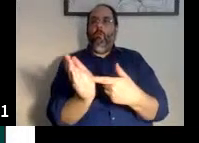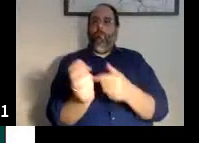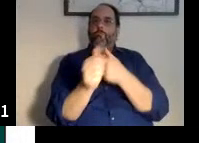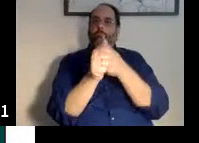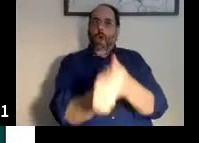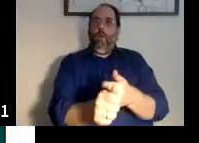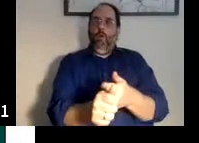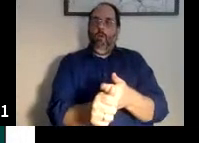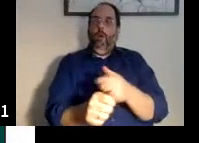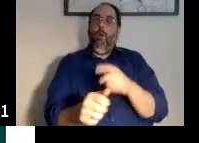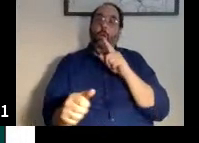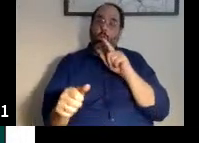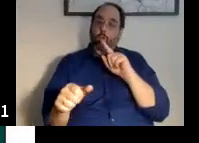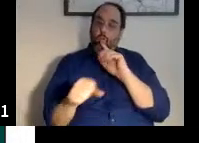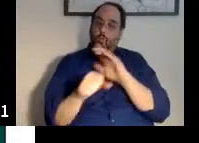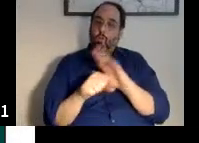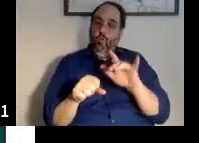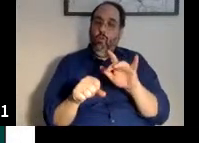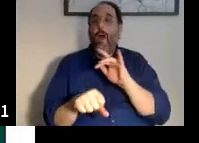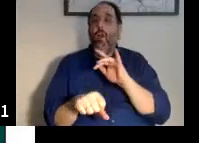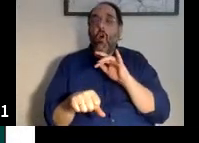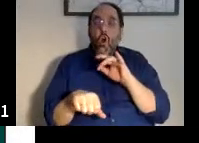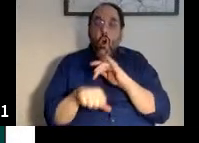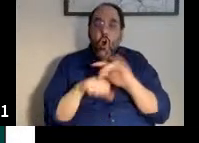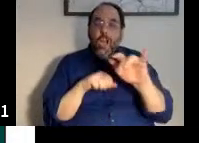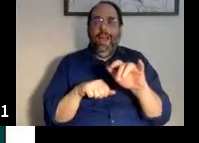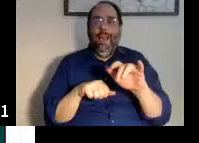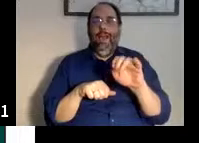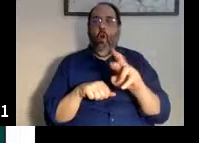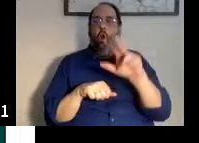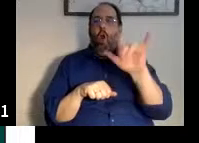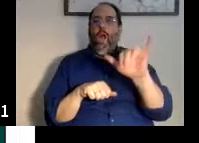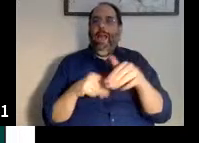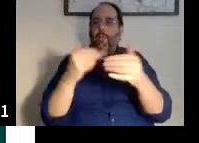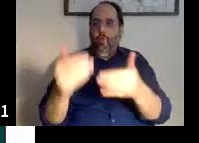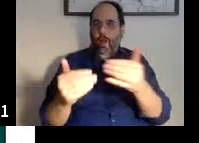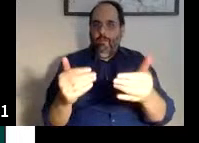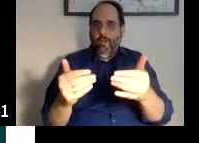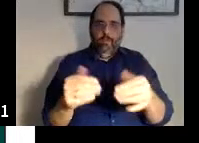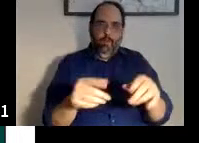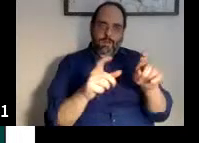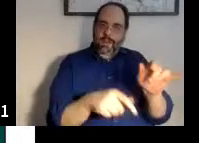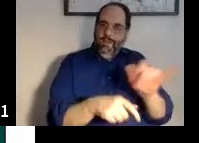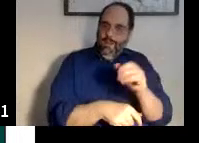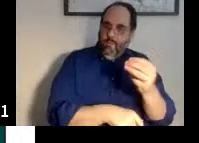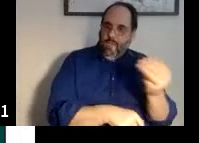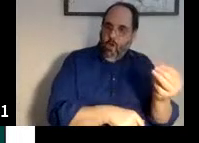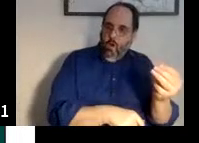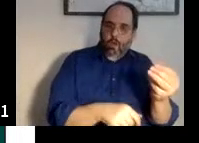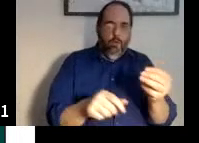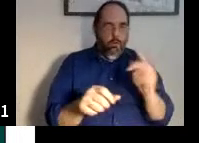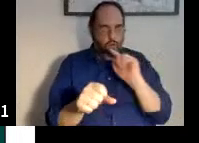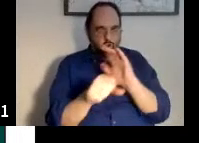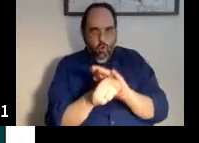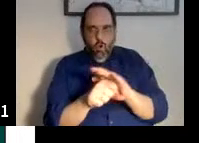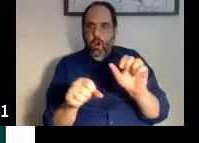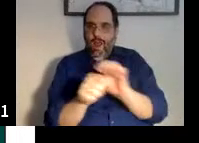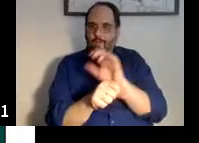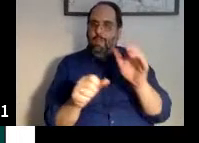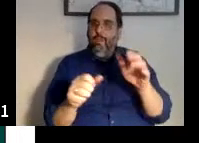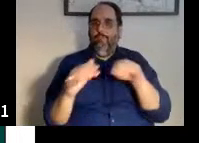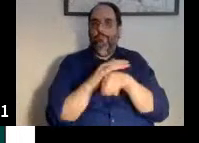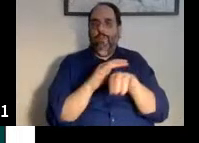sure that those are done, fairly soon, so that you're getting the same kind of test on the same kind of material you get or are using.